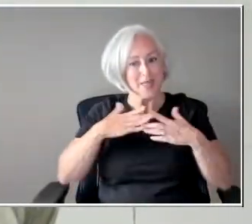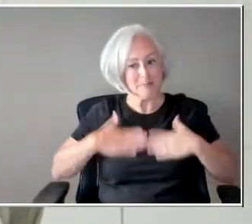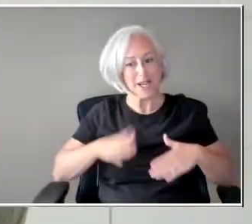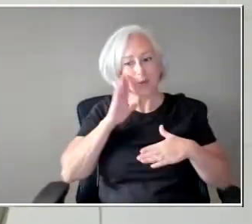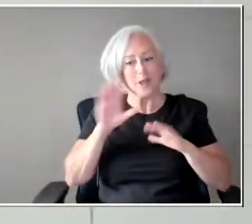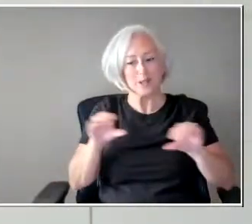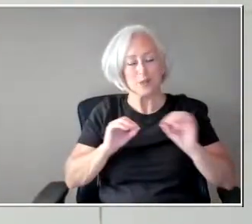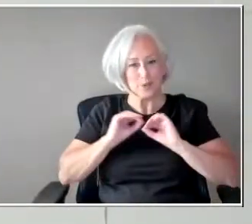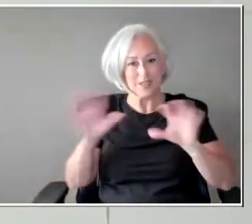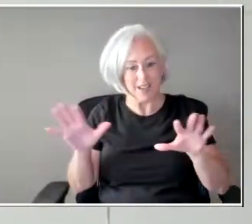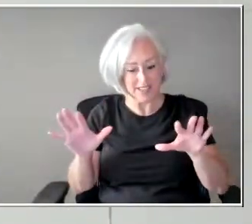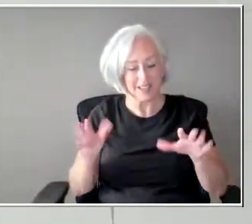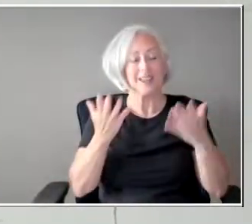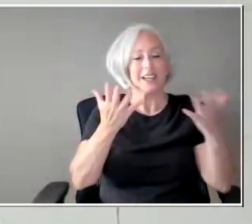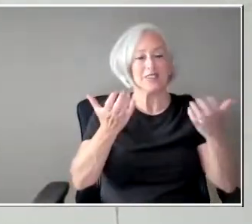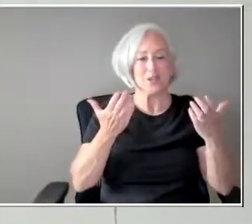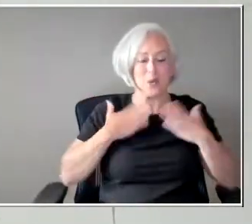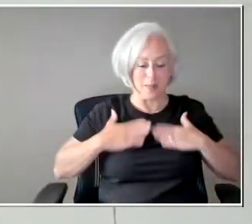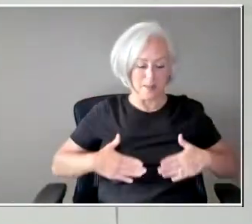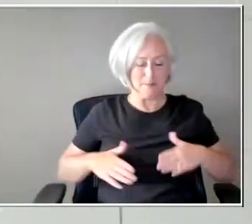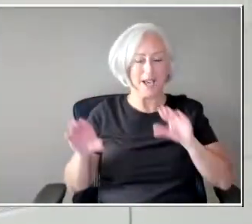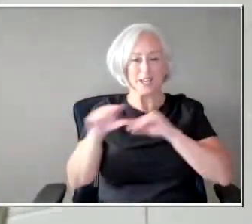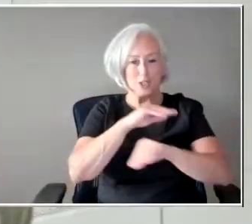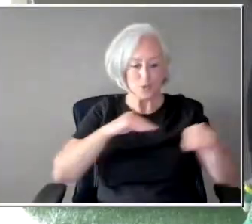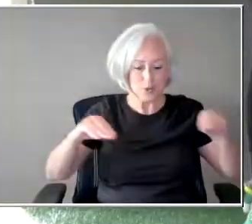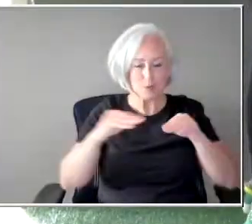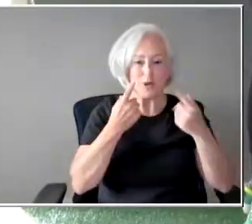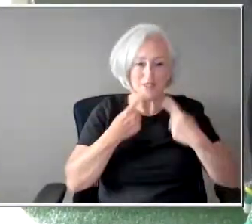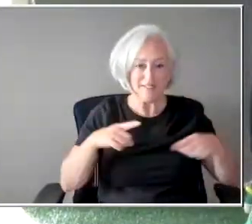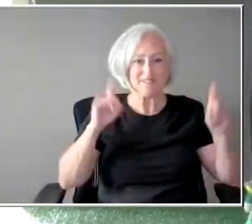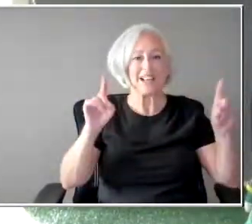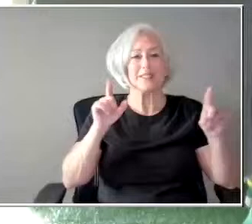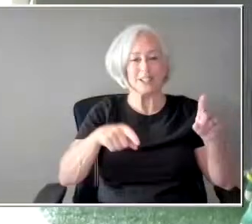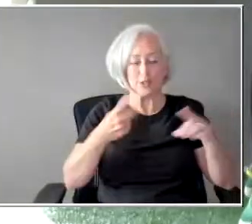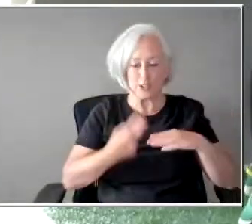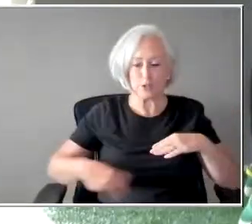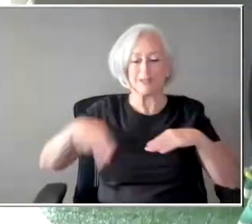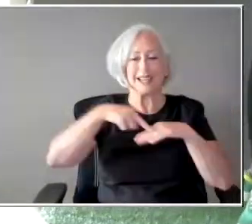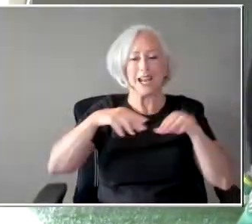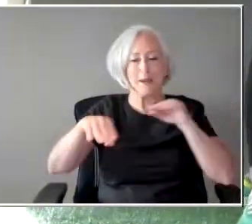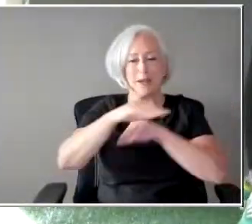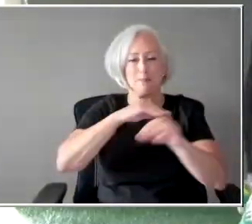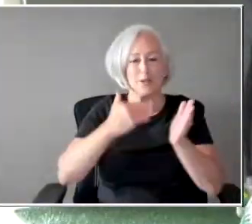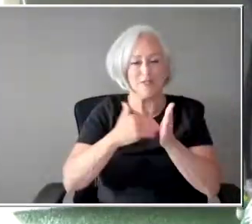and effectively, you're going to have to move often. All right, let's bring in our doctor's advice. Doctor's